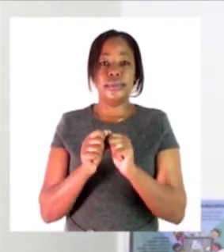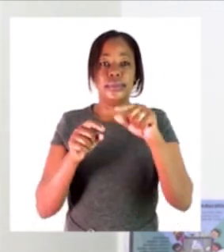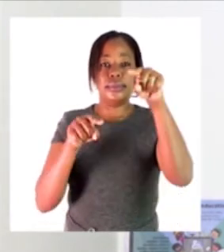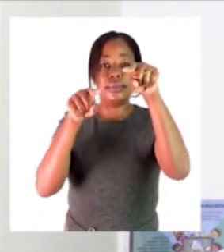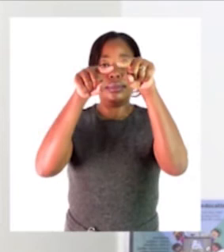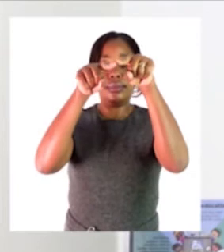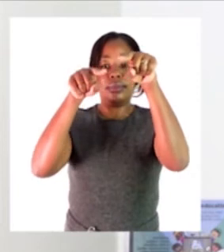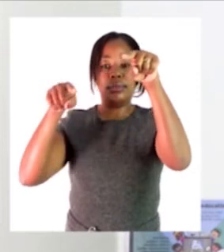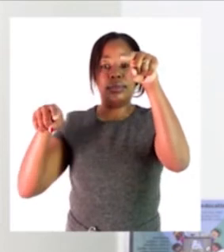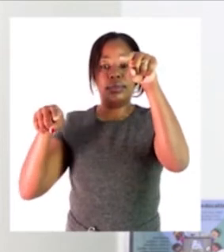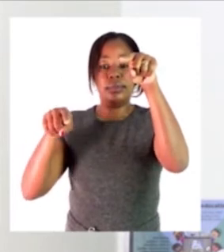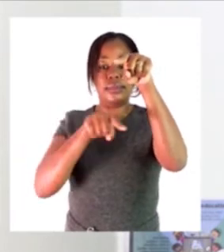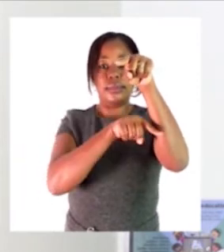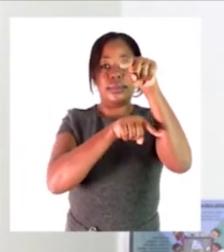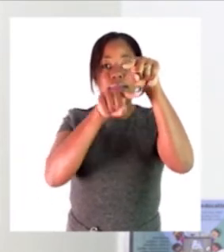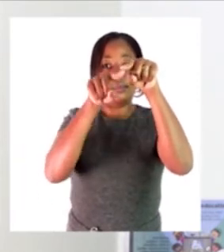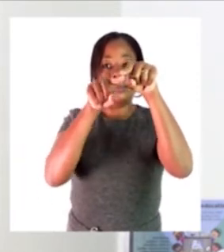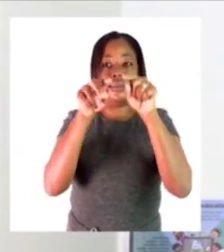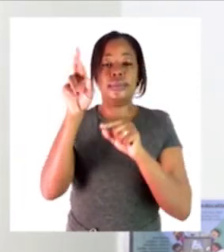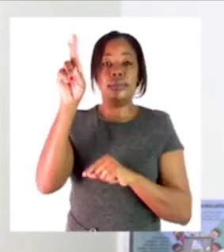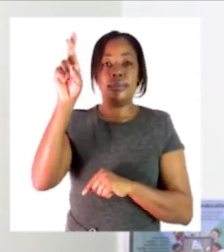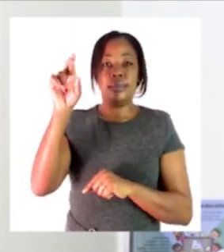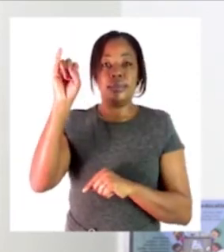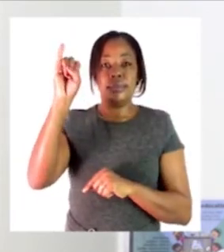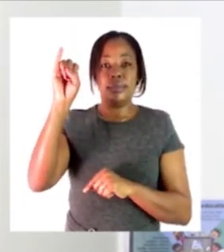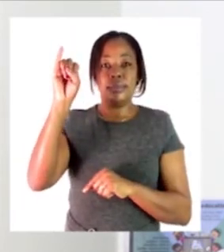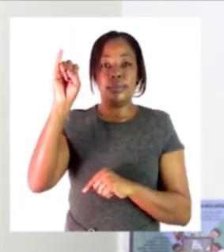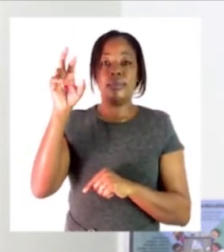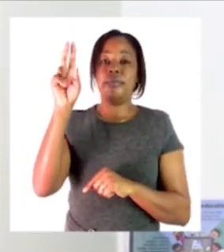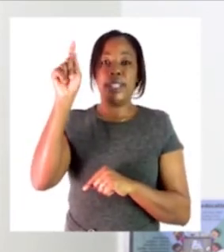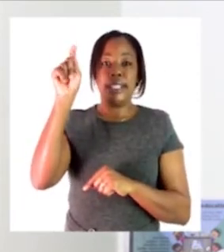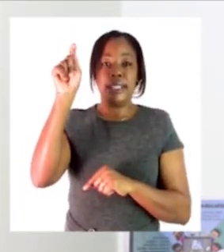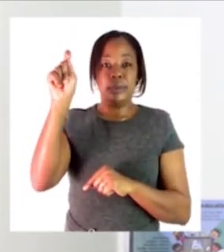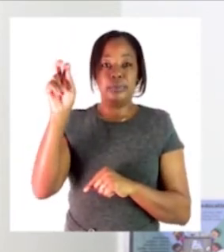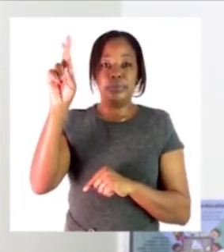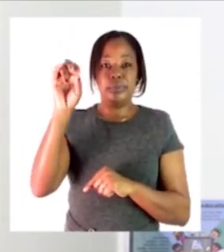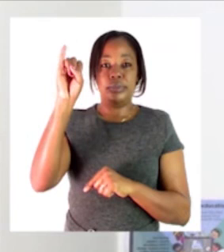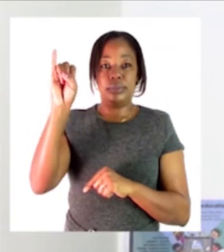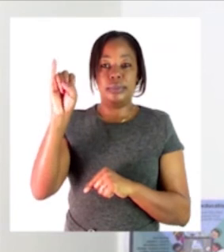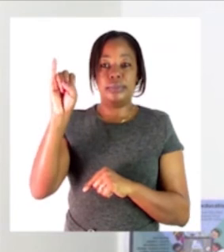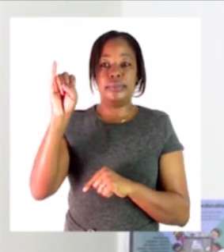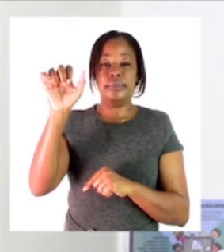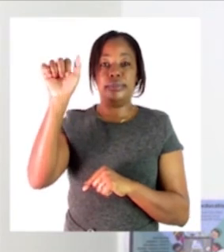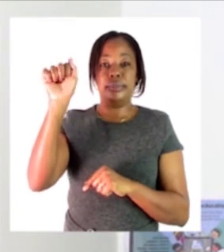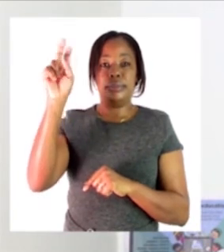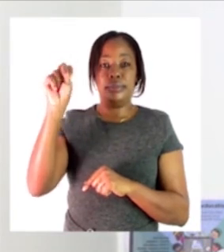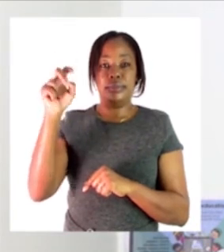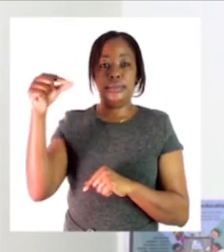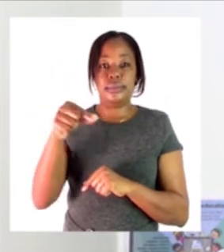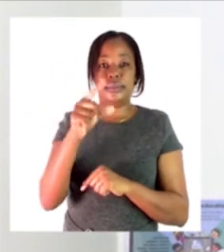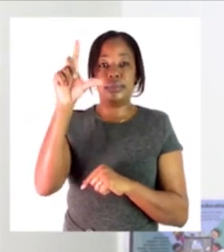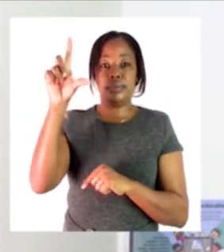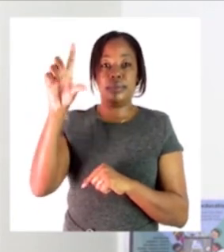this one in paper. Nice one. What is that? That is a triangle